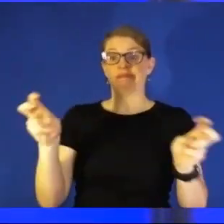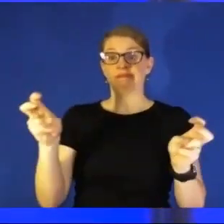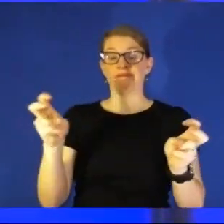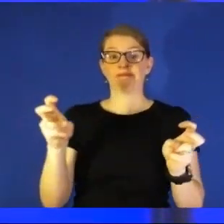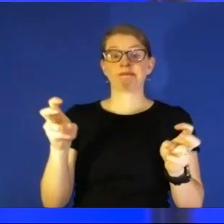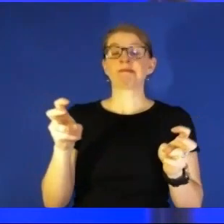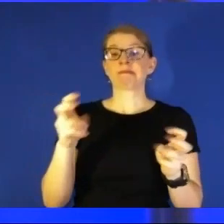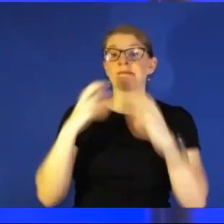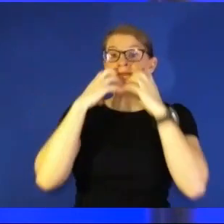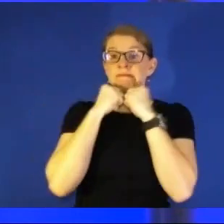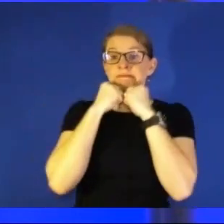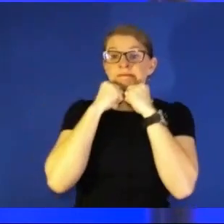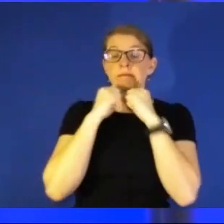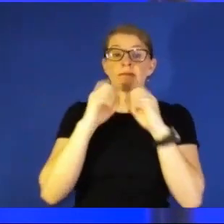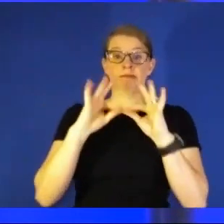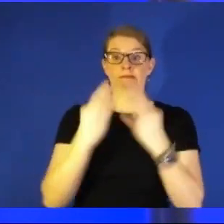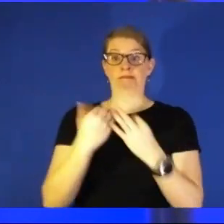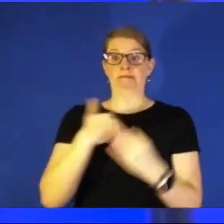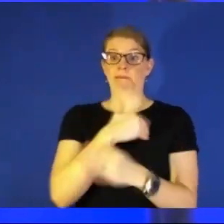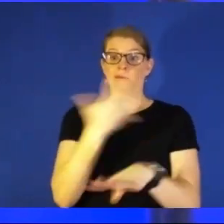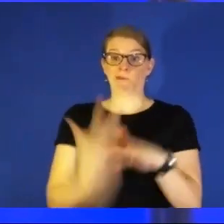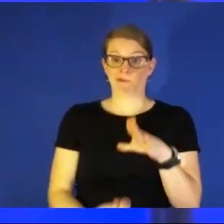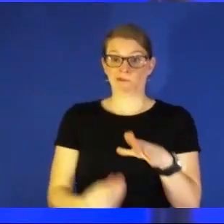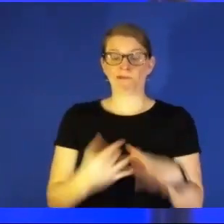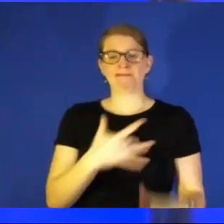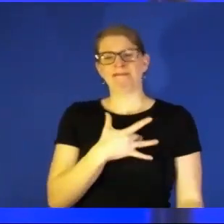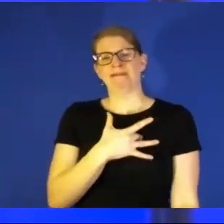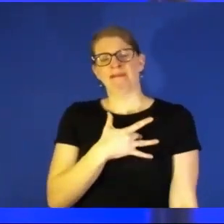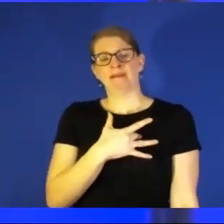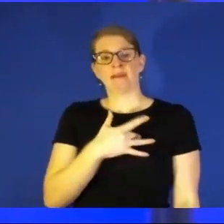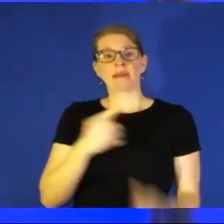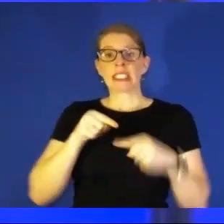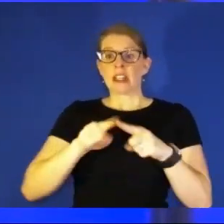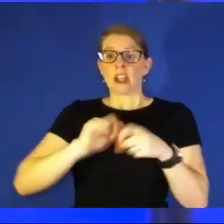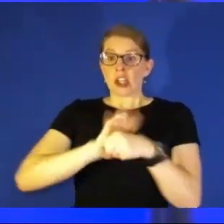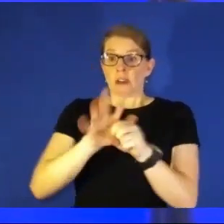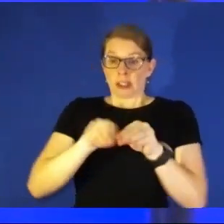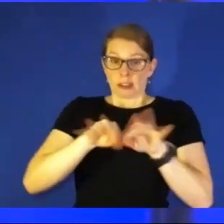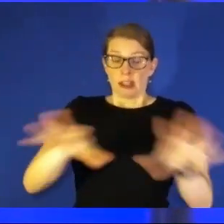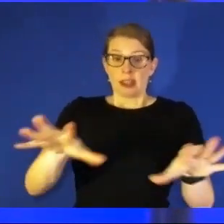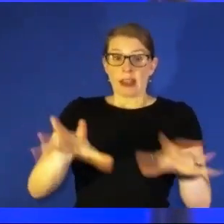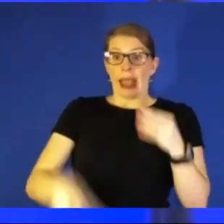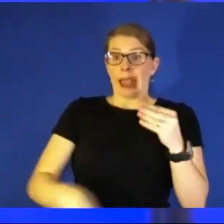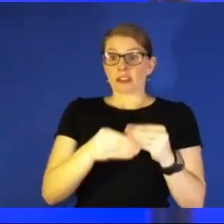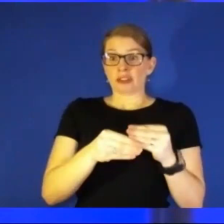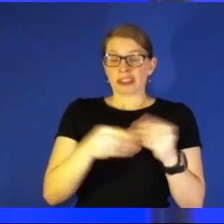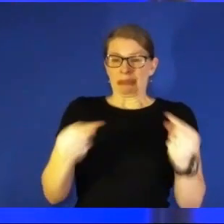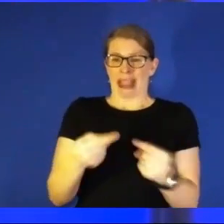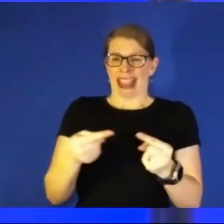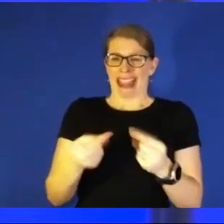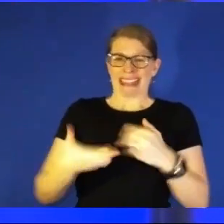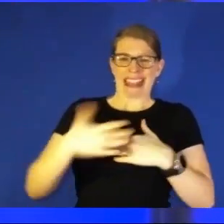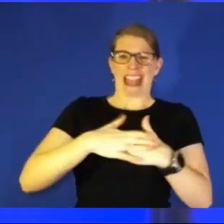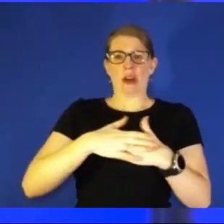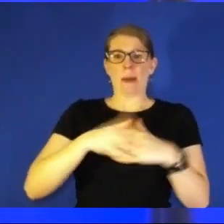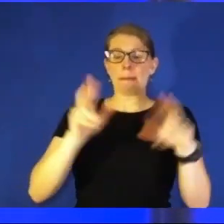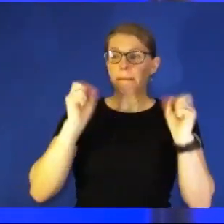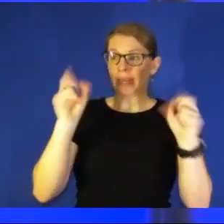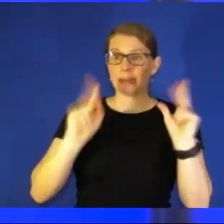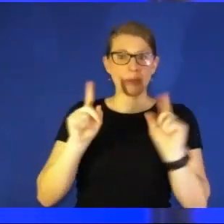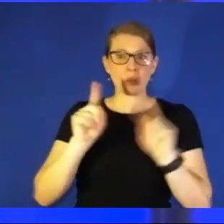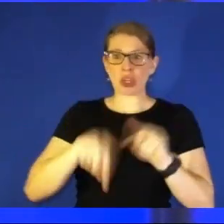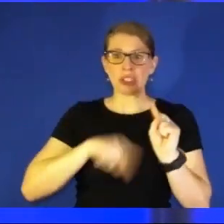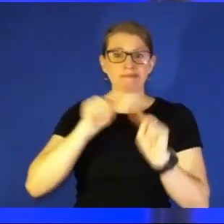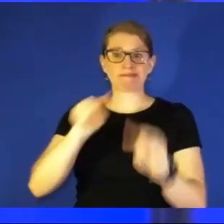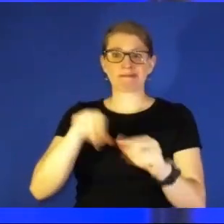It is excruciating. And during COVID, there was an extra layer of pain because in the beginning, so many people couldn't be there even in the